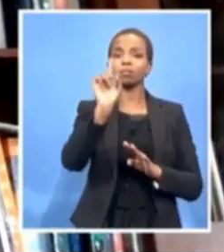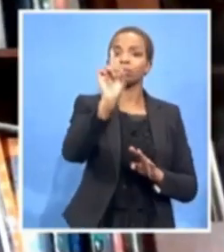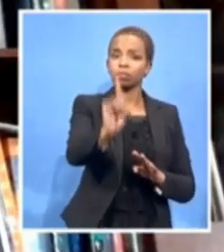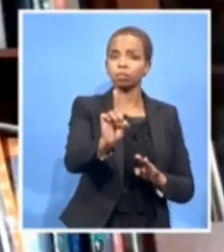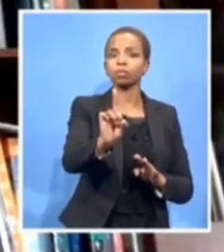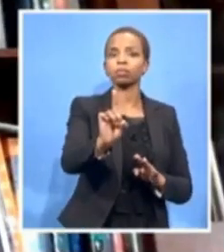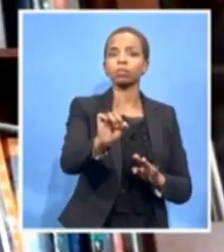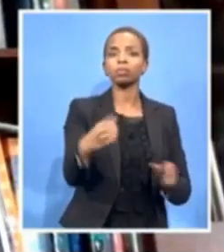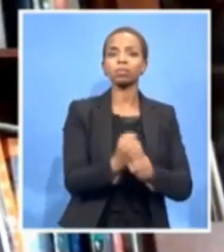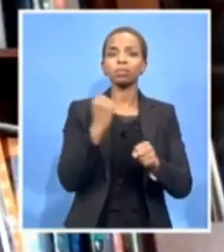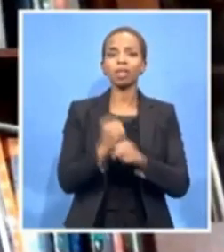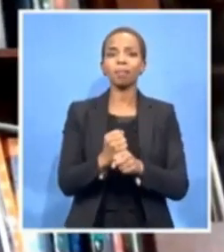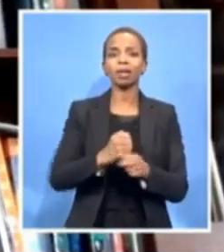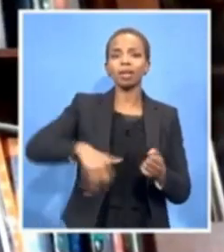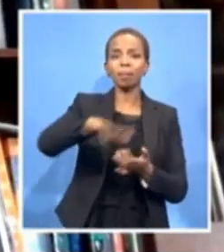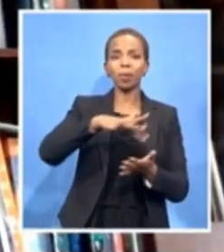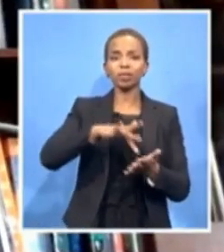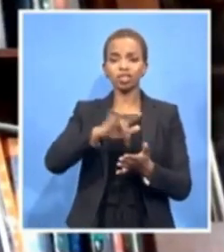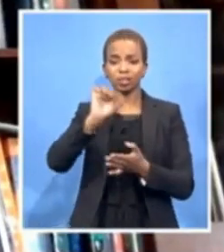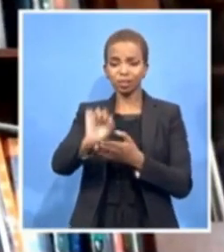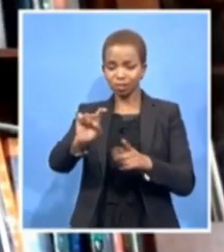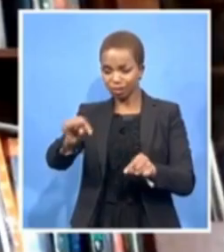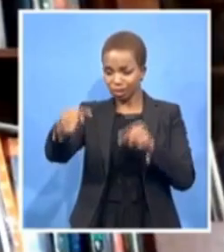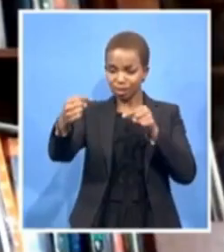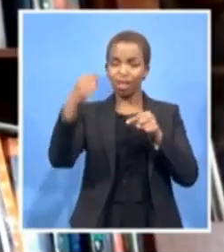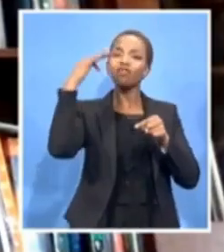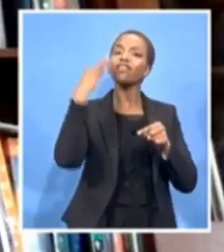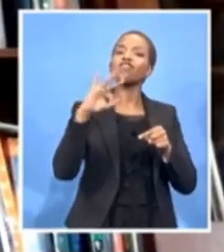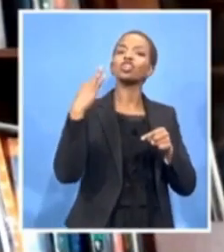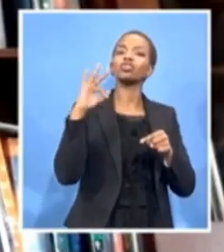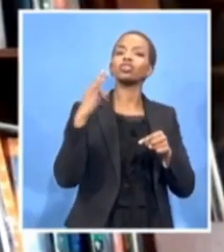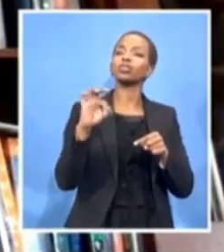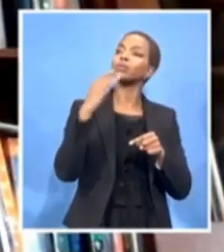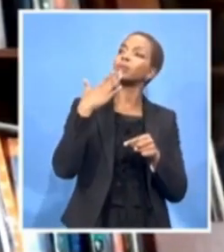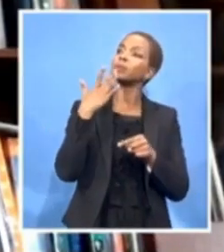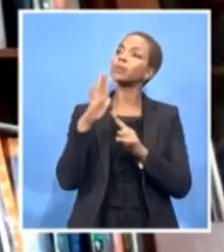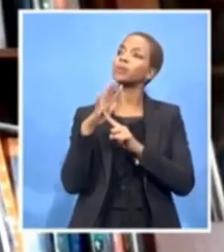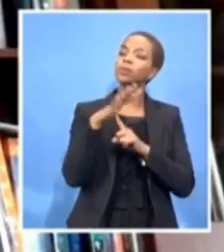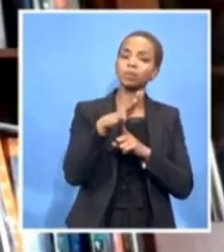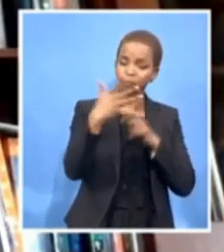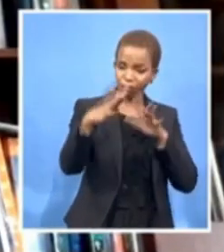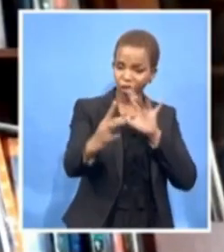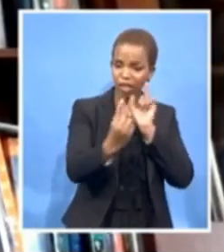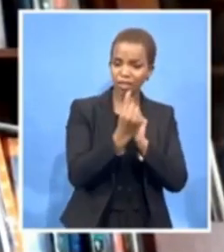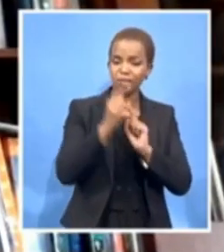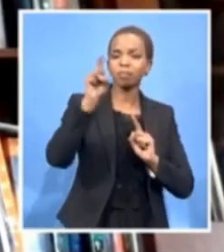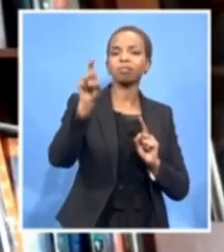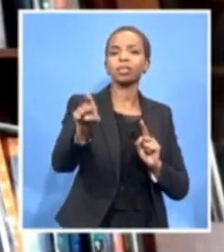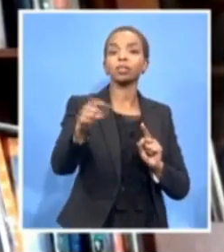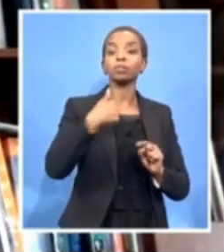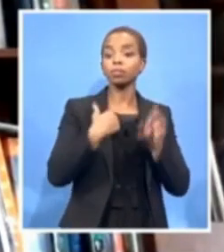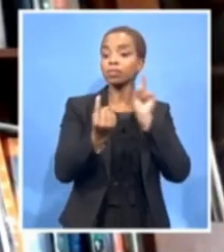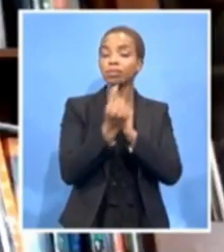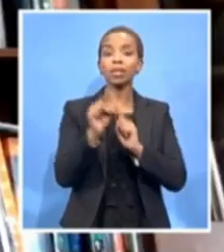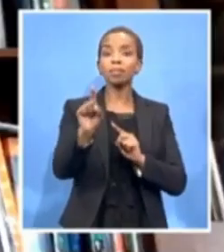manipulation. I've met her. I've not only met her, I've also met and read